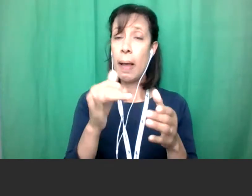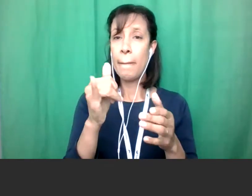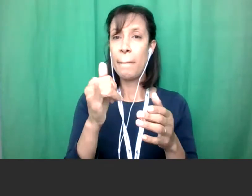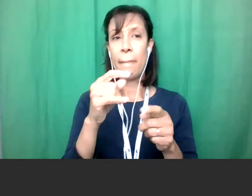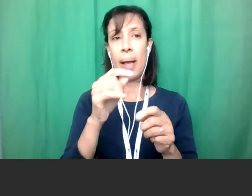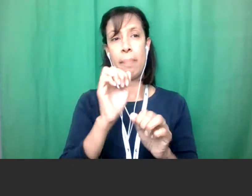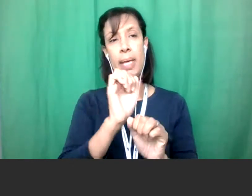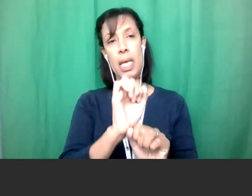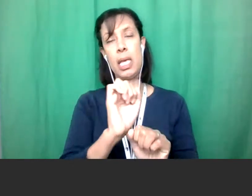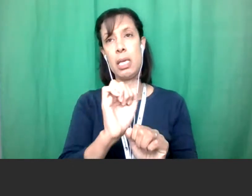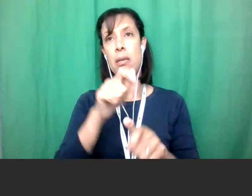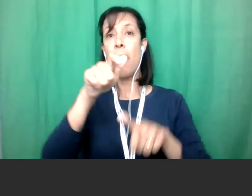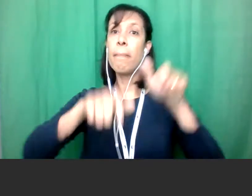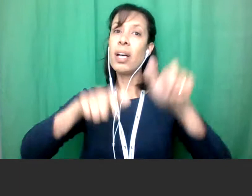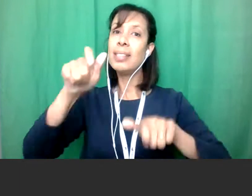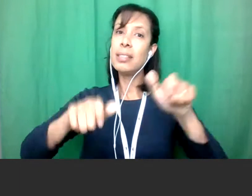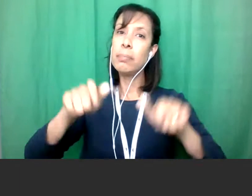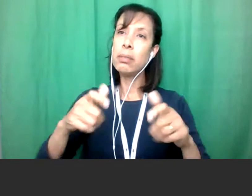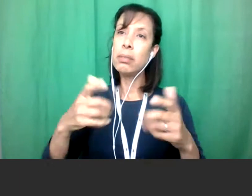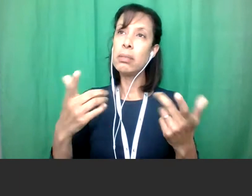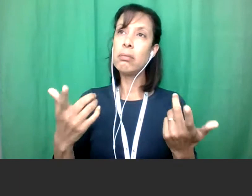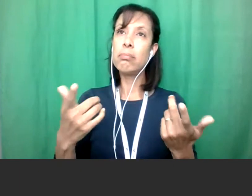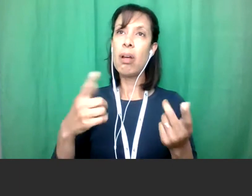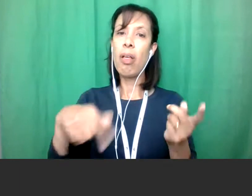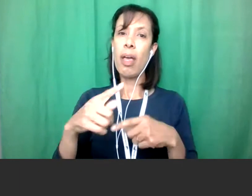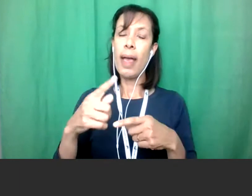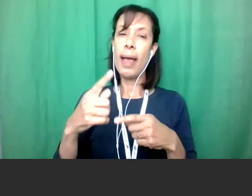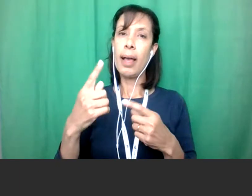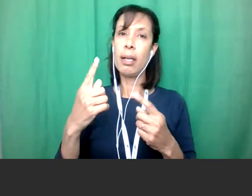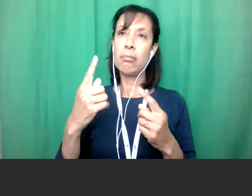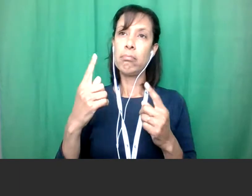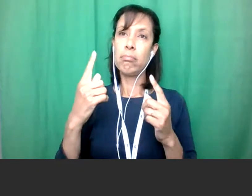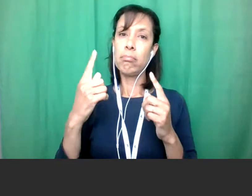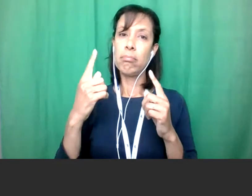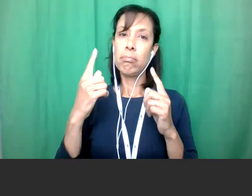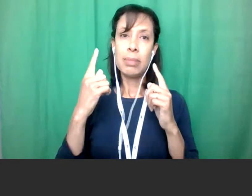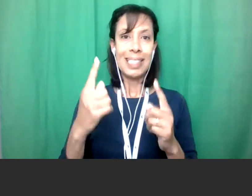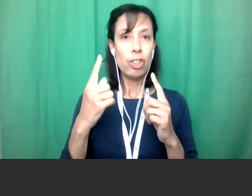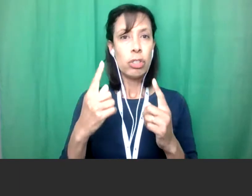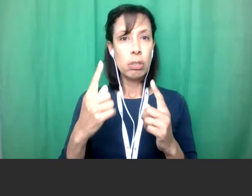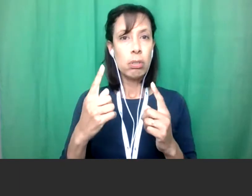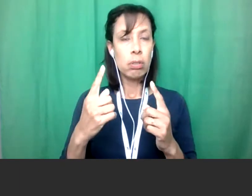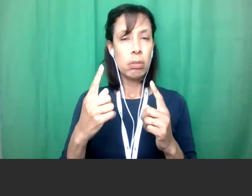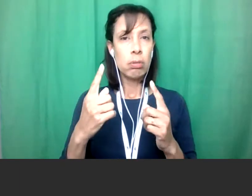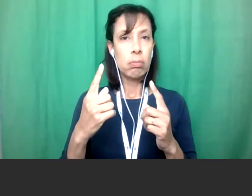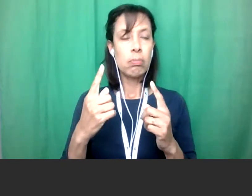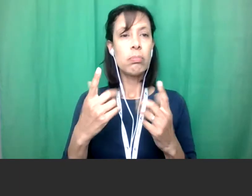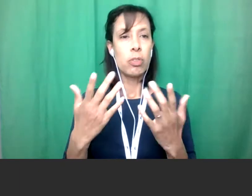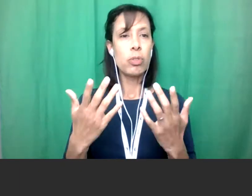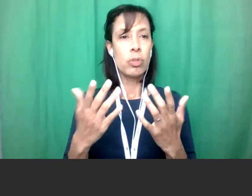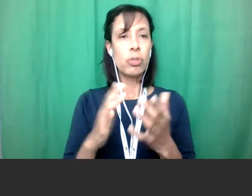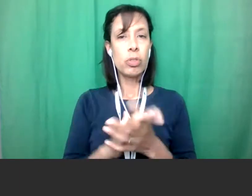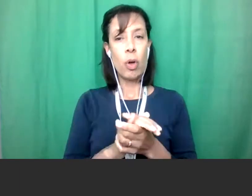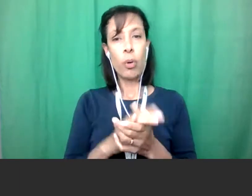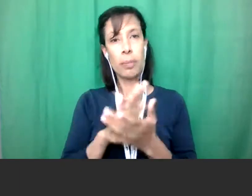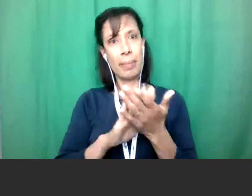as a way of meeting teachers live and having discussions with them. You